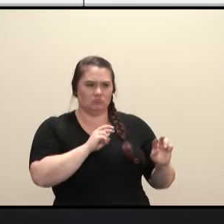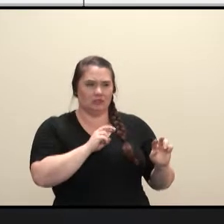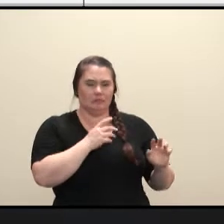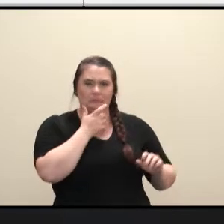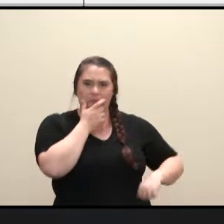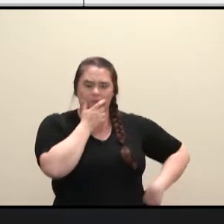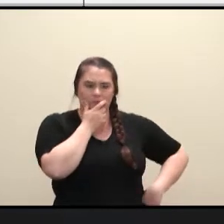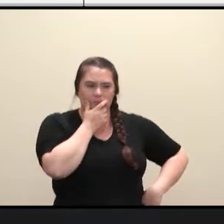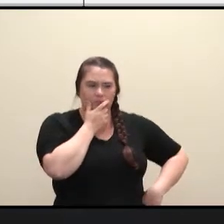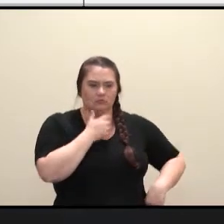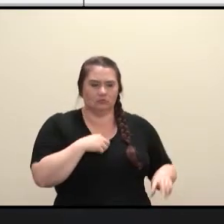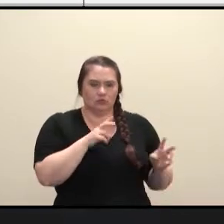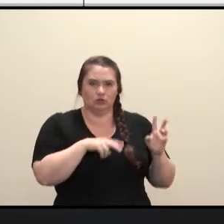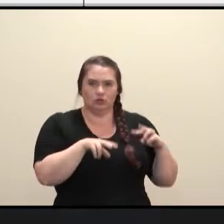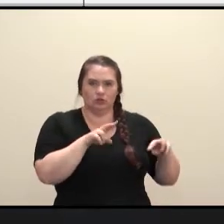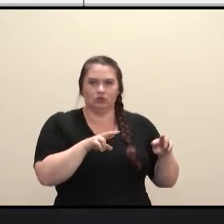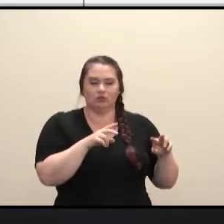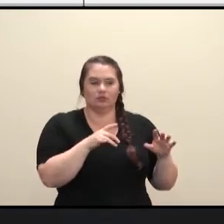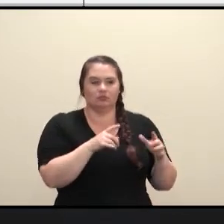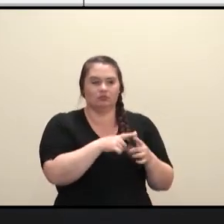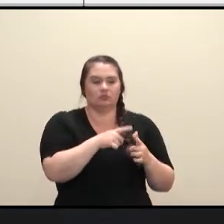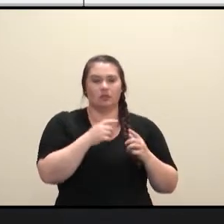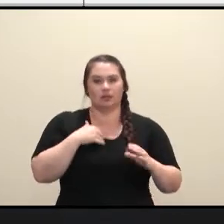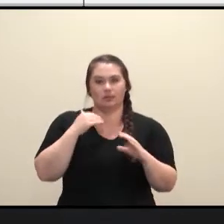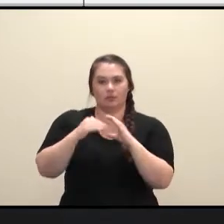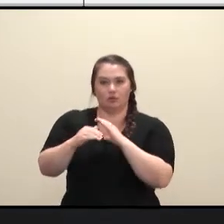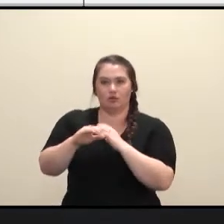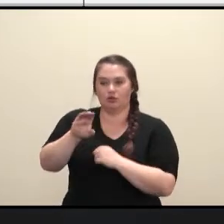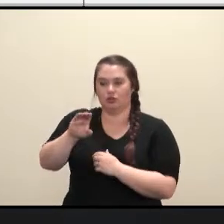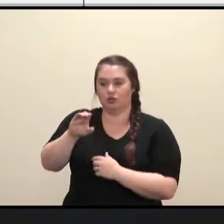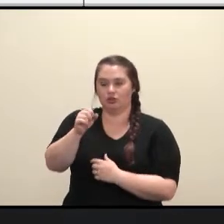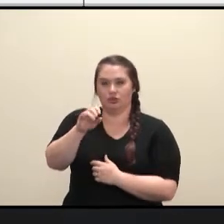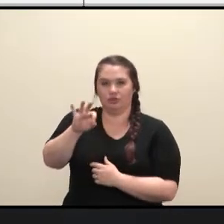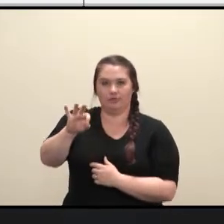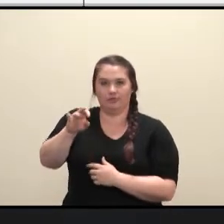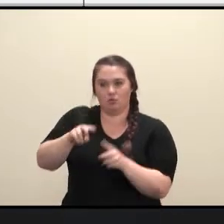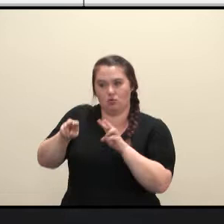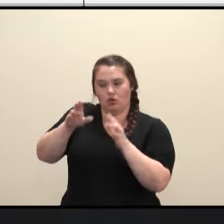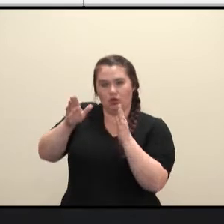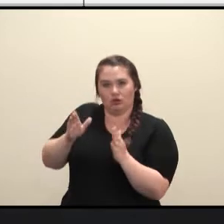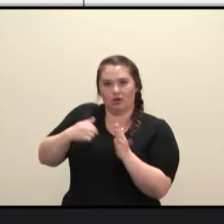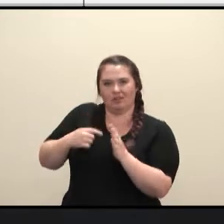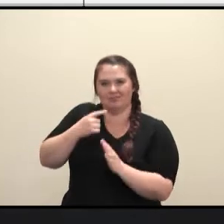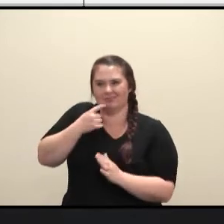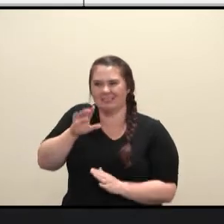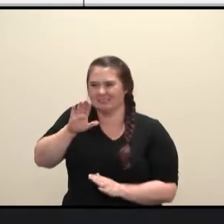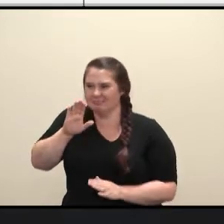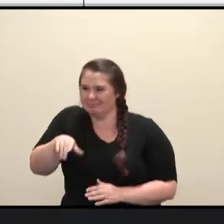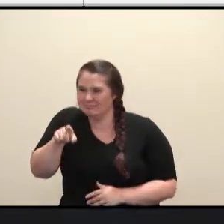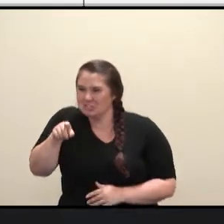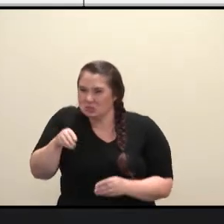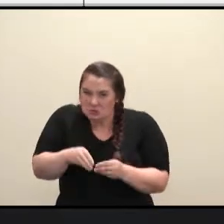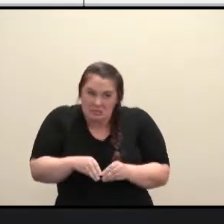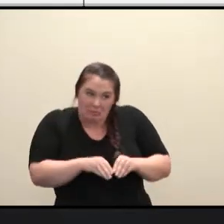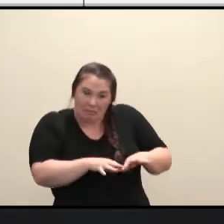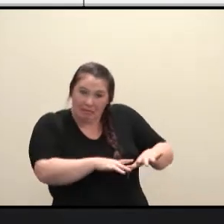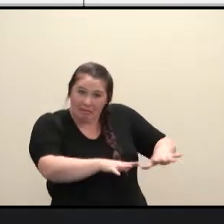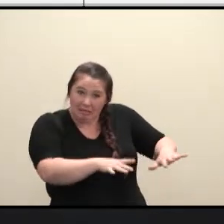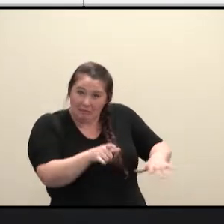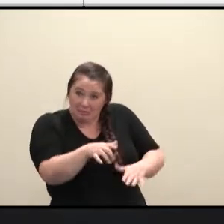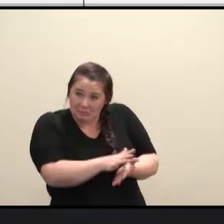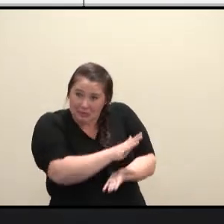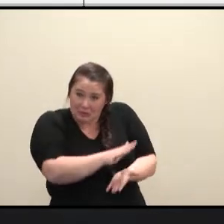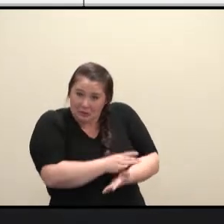that I emailed the chief appraiser back and said, did you spill something on a piece of